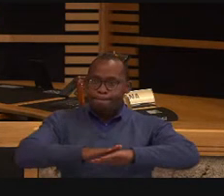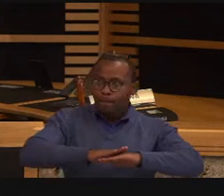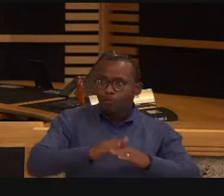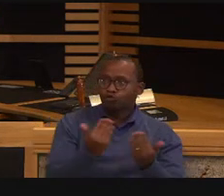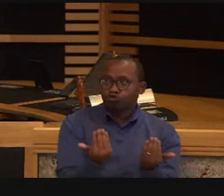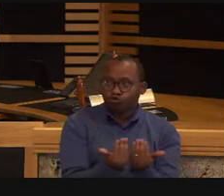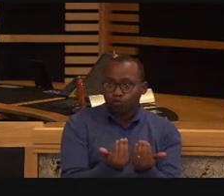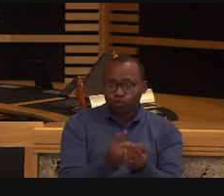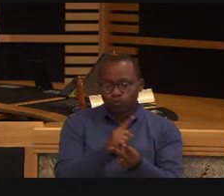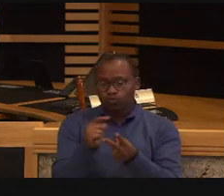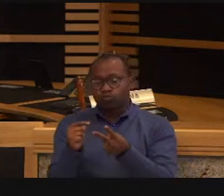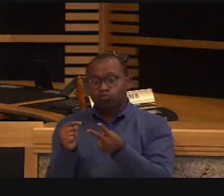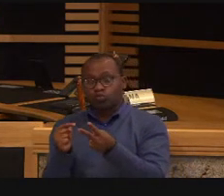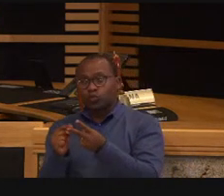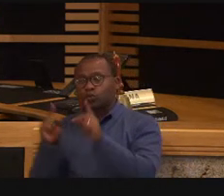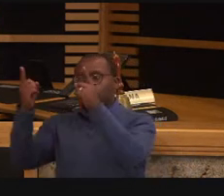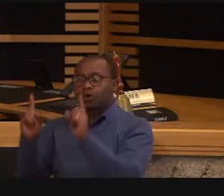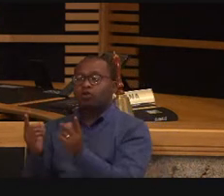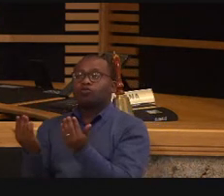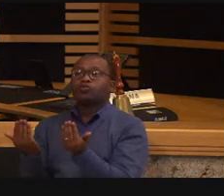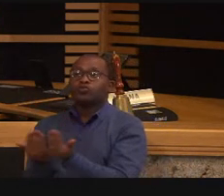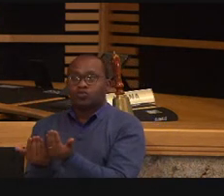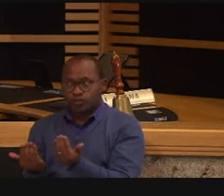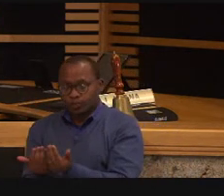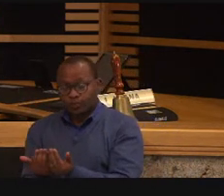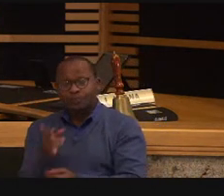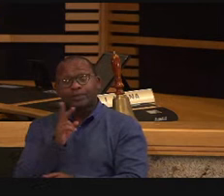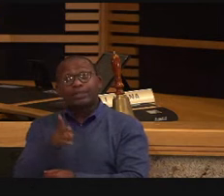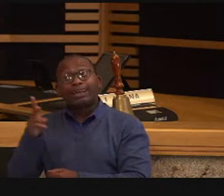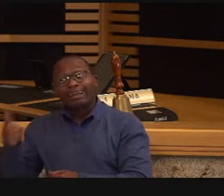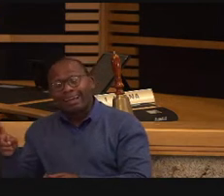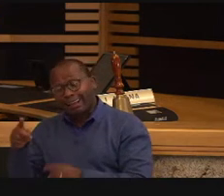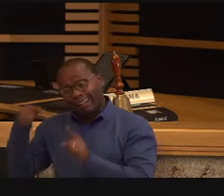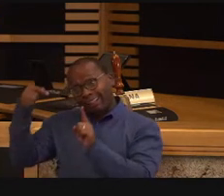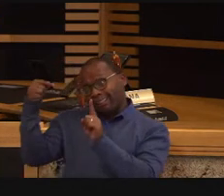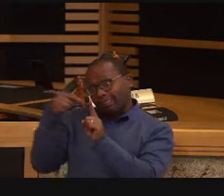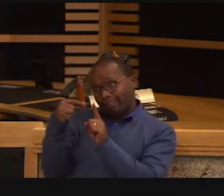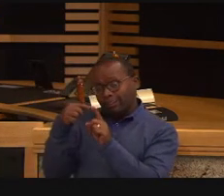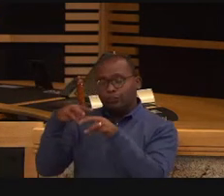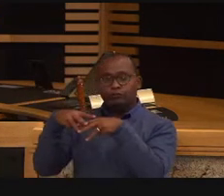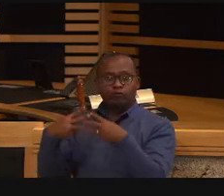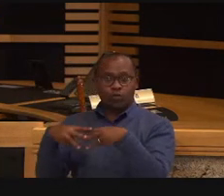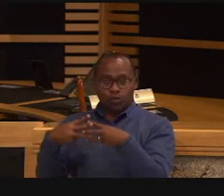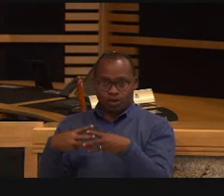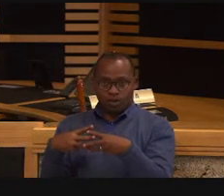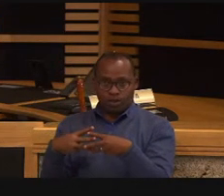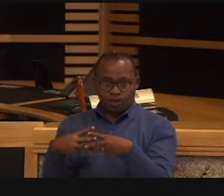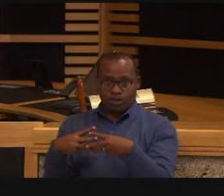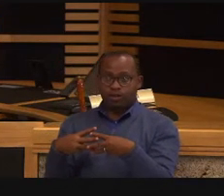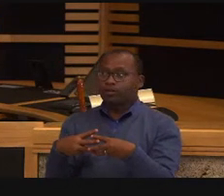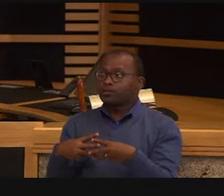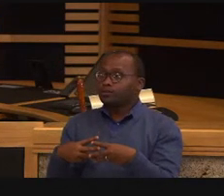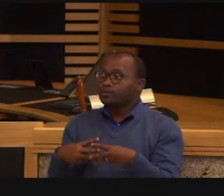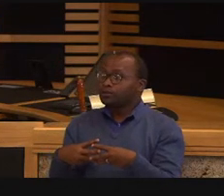We have also, within that framework and also the function itself,